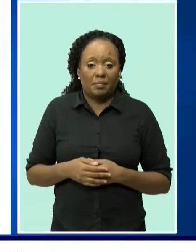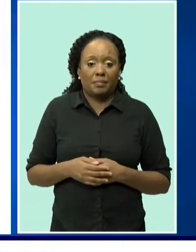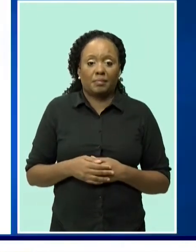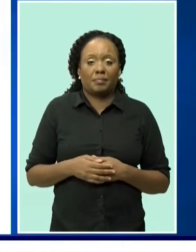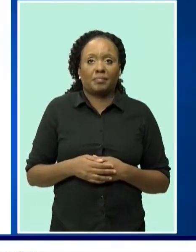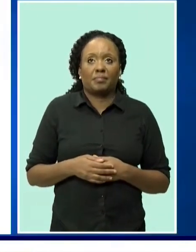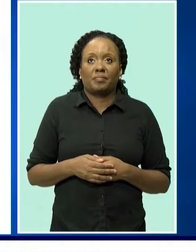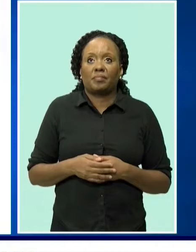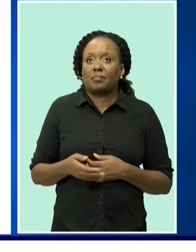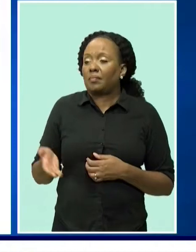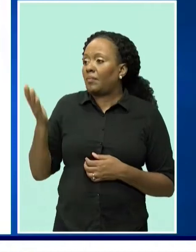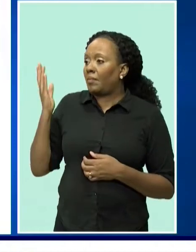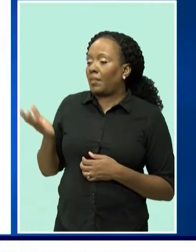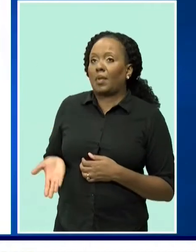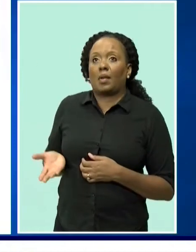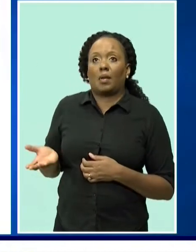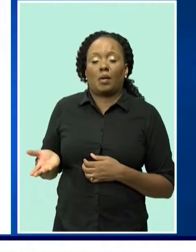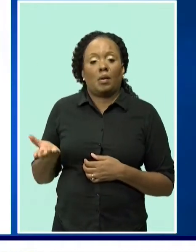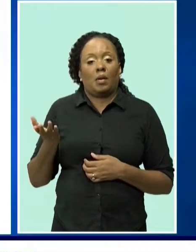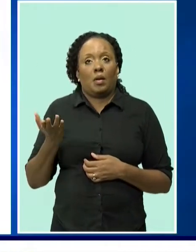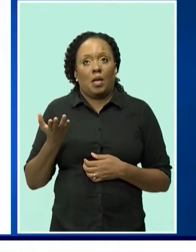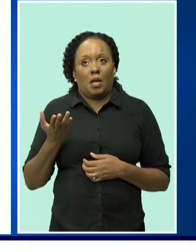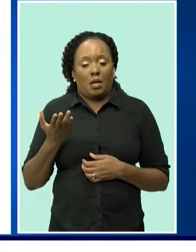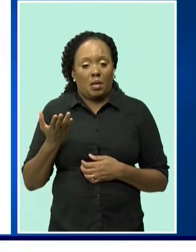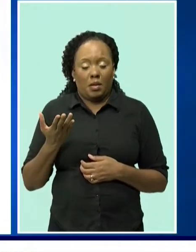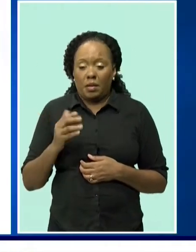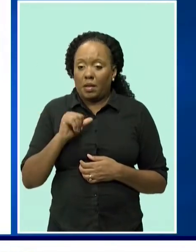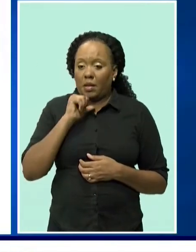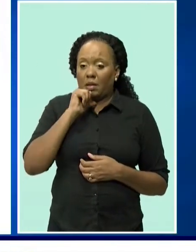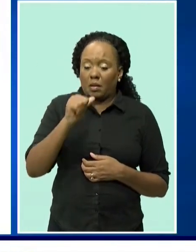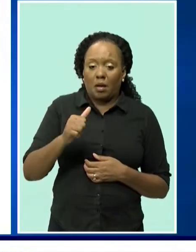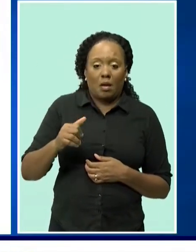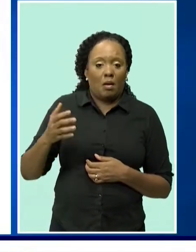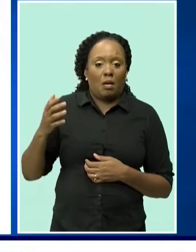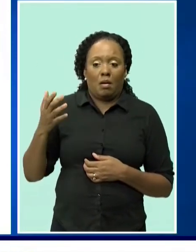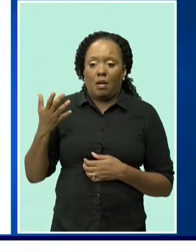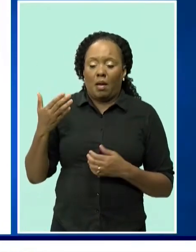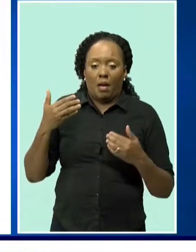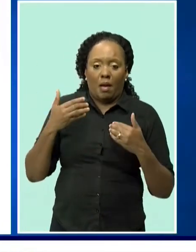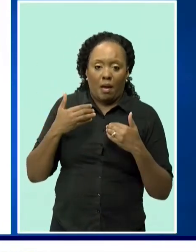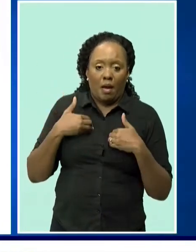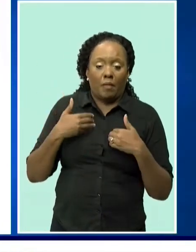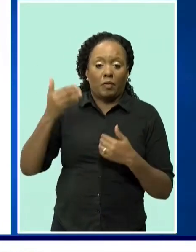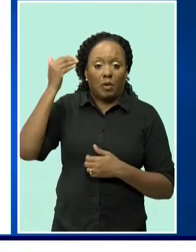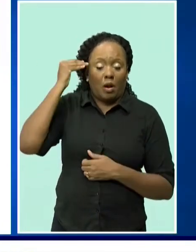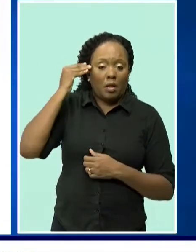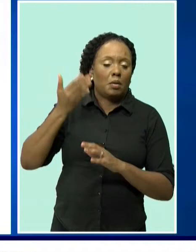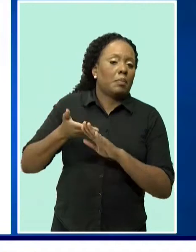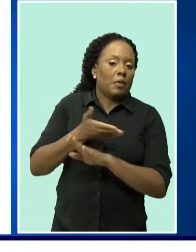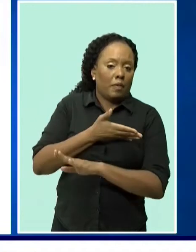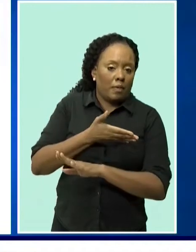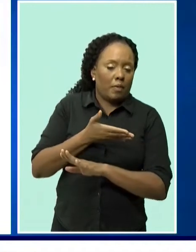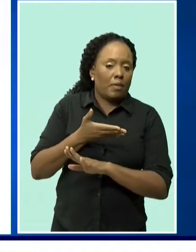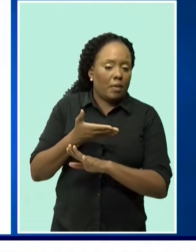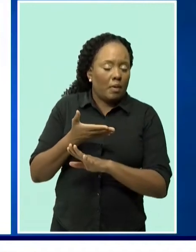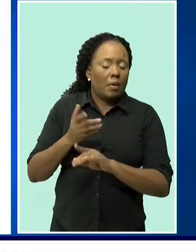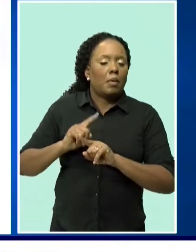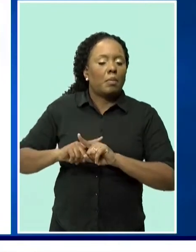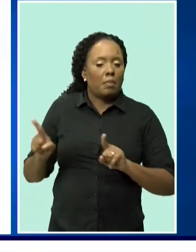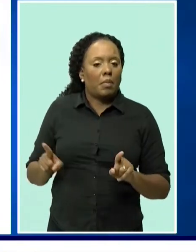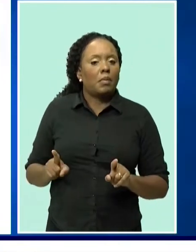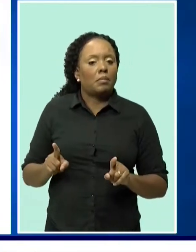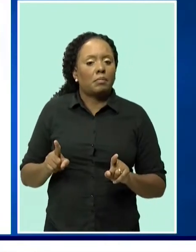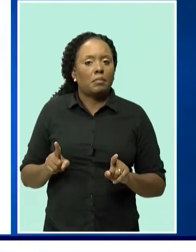They did not have the benefit of hindsight, which seeks to inform many of the criticisms they receive. What they can attest to is making the